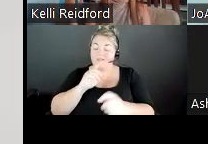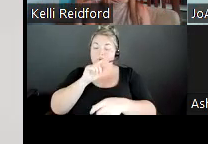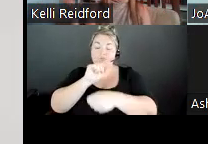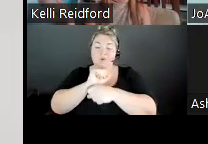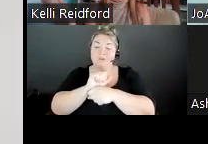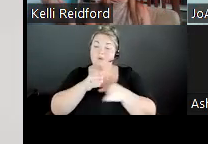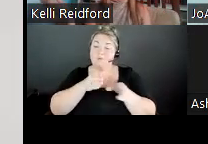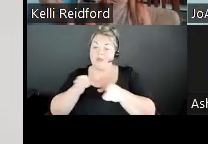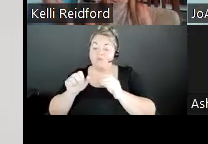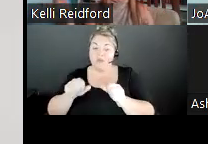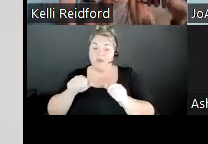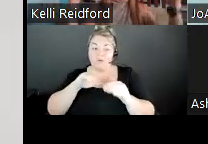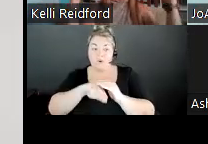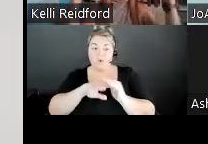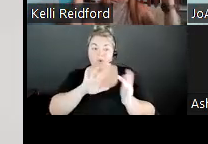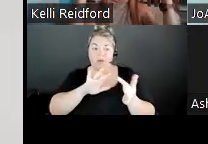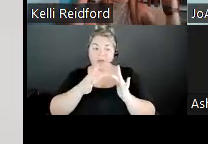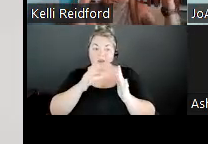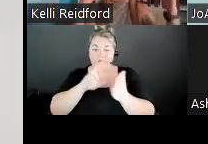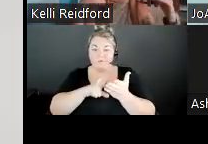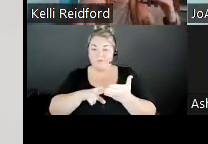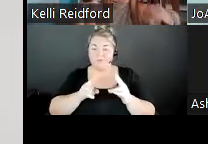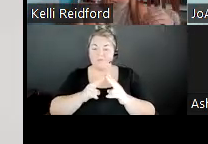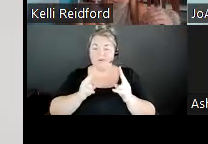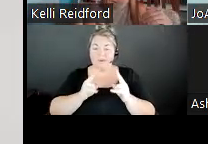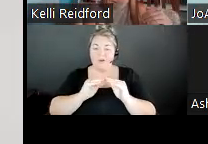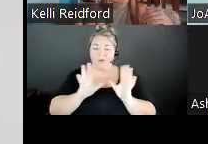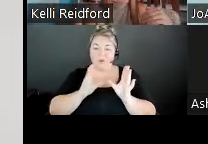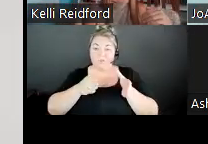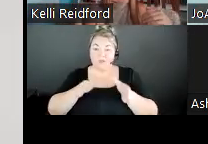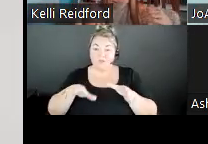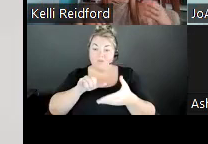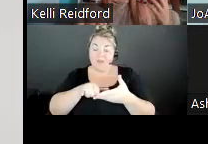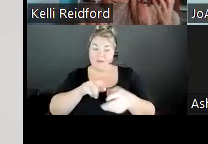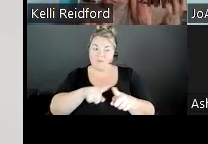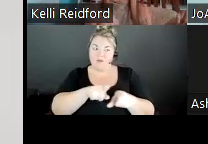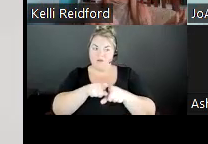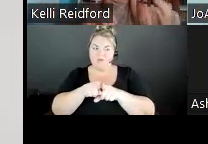that you can go online and research very concrete ways to do this, but I think too, it's sort